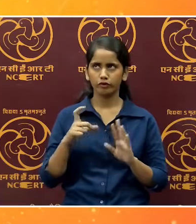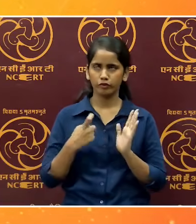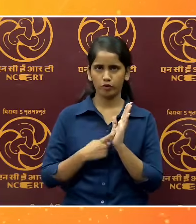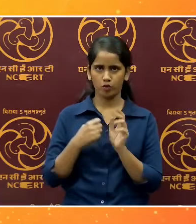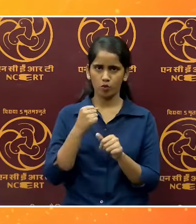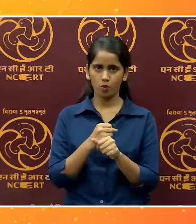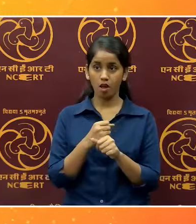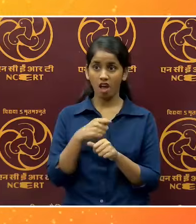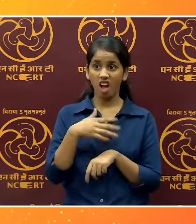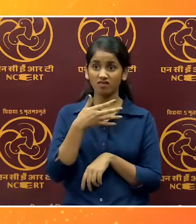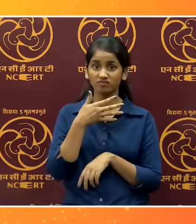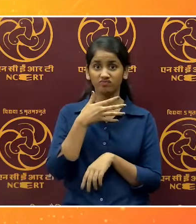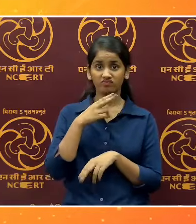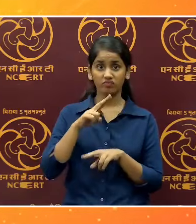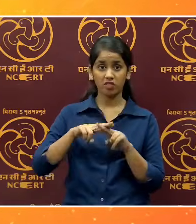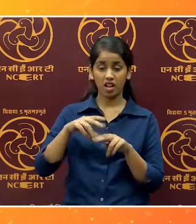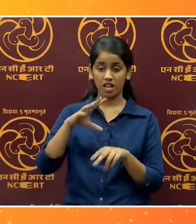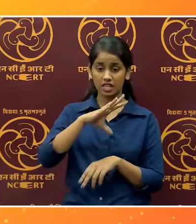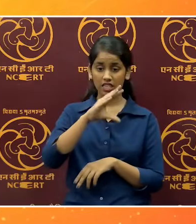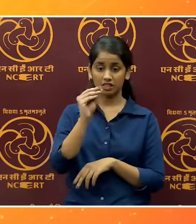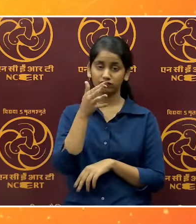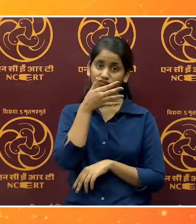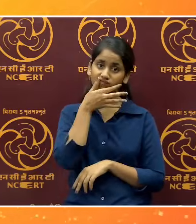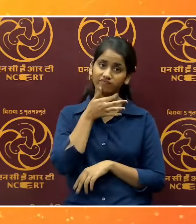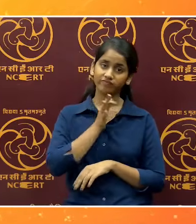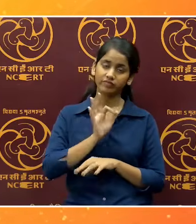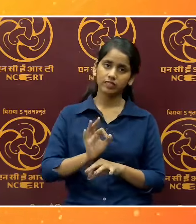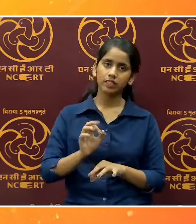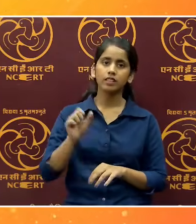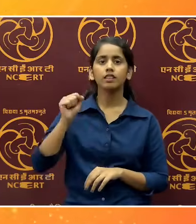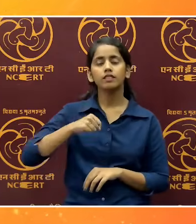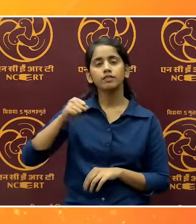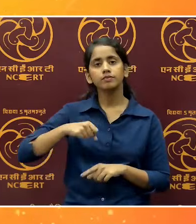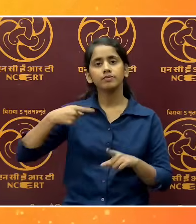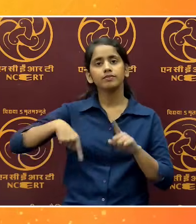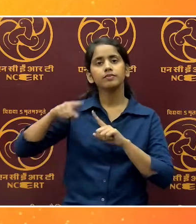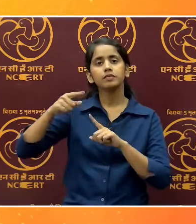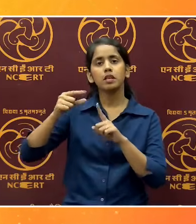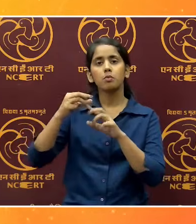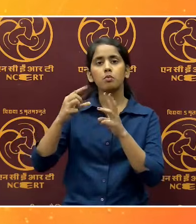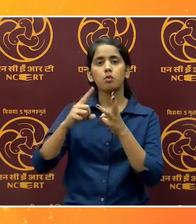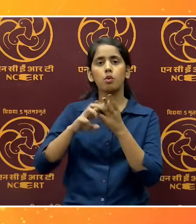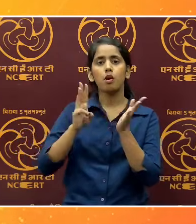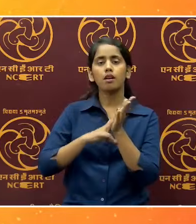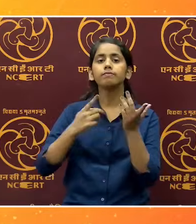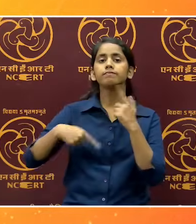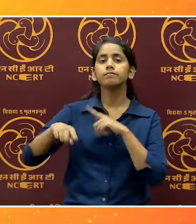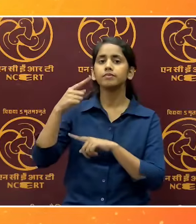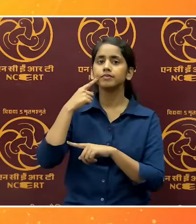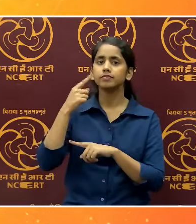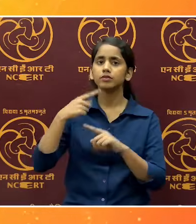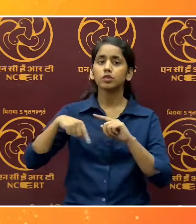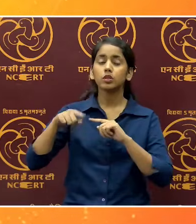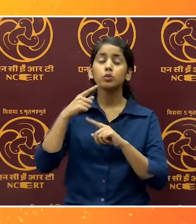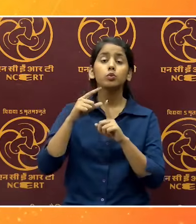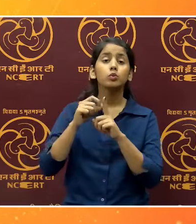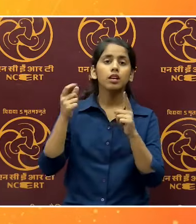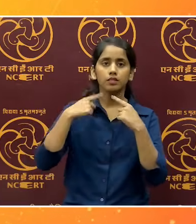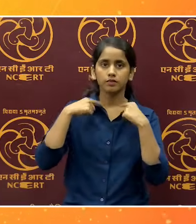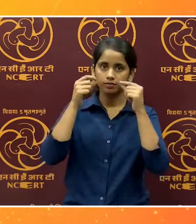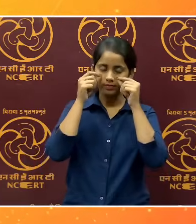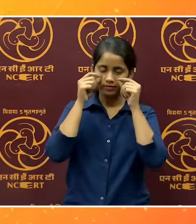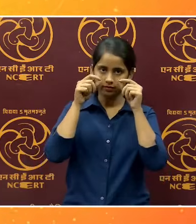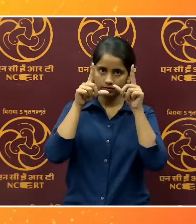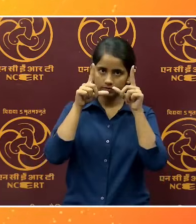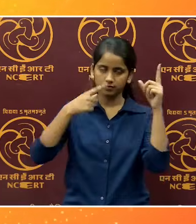a very pretty view. Yes, so this is where this poem takes us. You can open your eyes now,